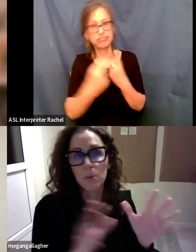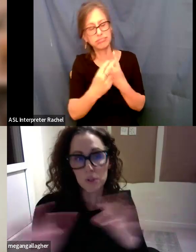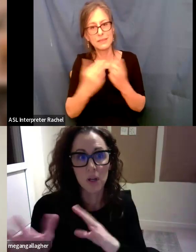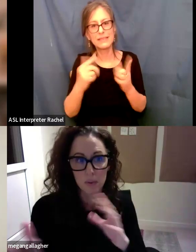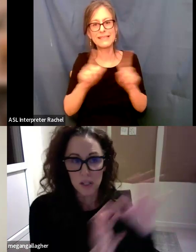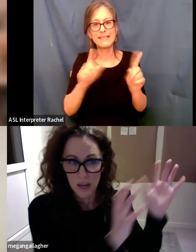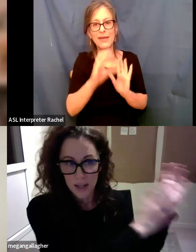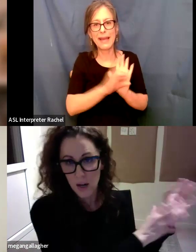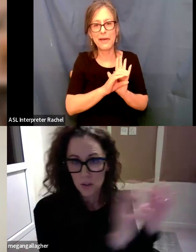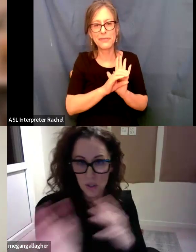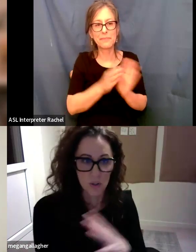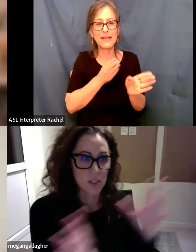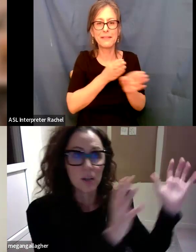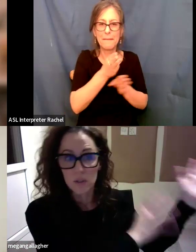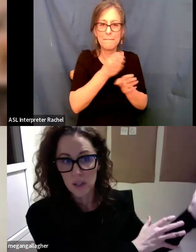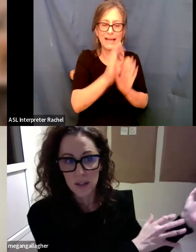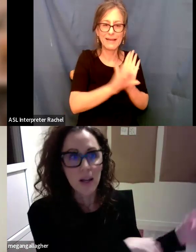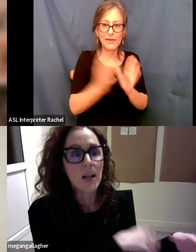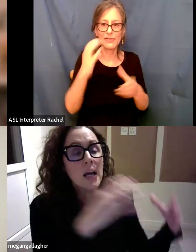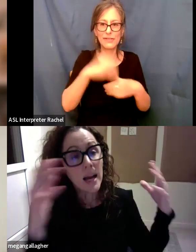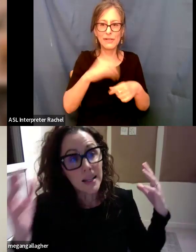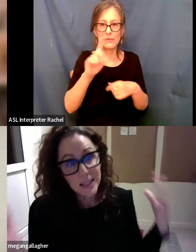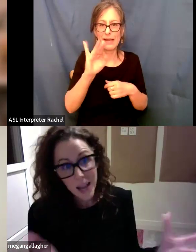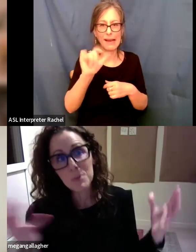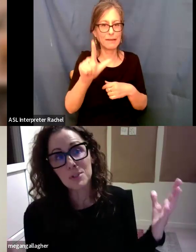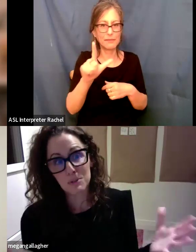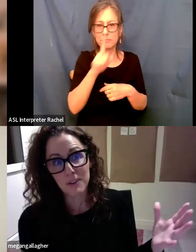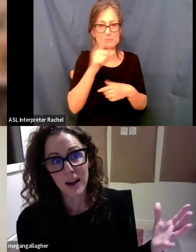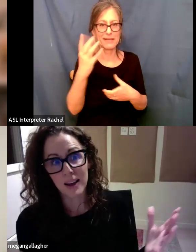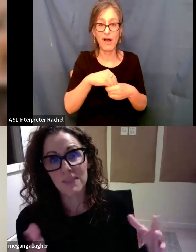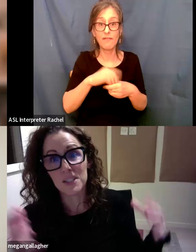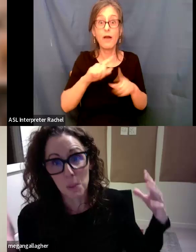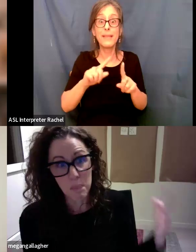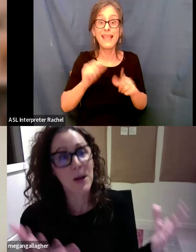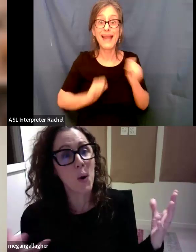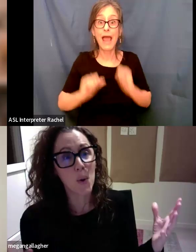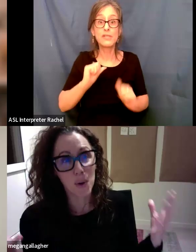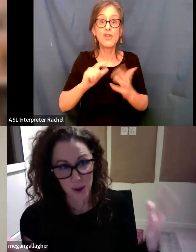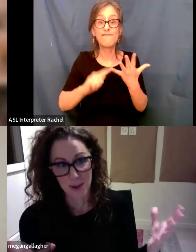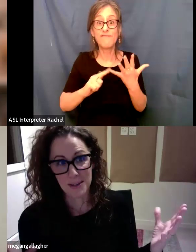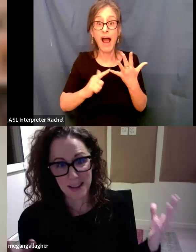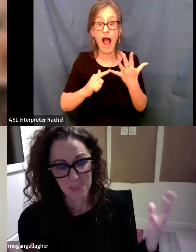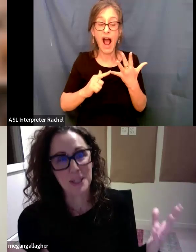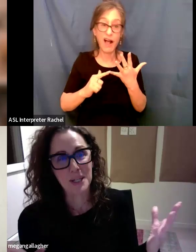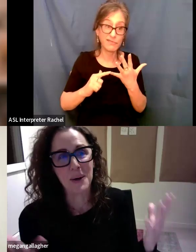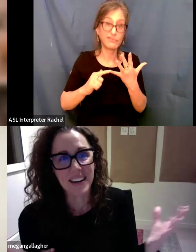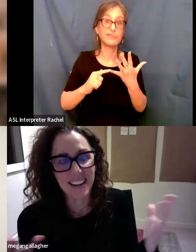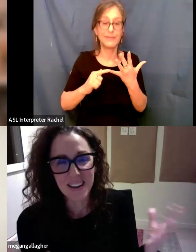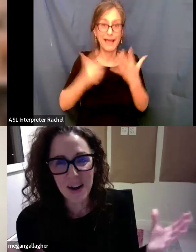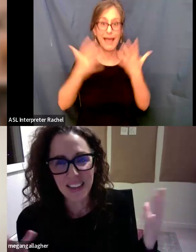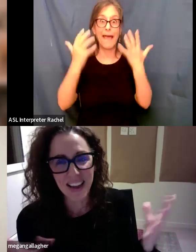So almost none of our main cast characters, including Daniel, is not in that. And then episode 5 is a big old honking